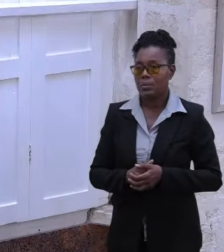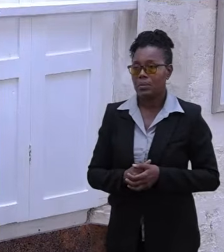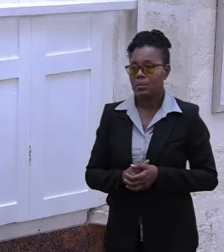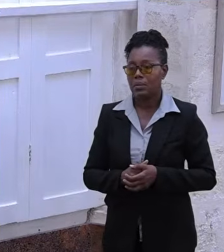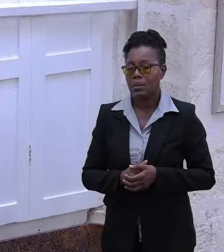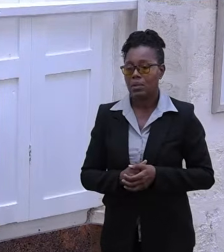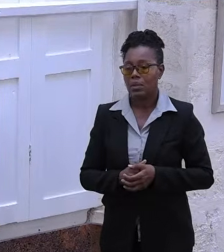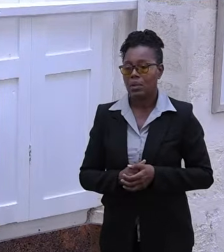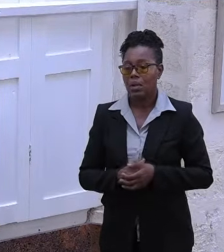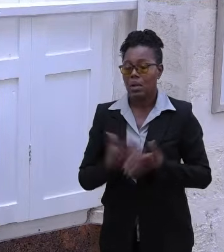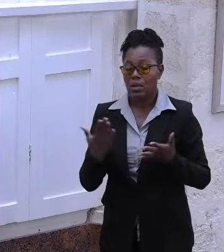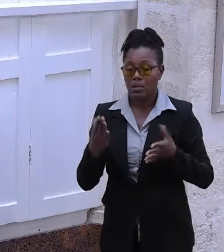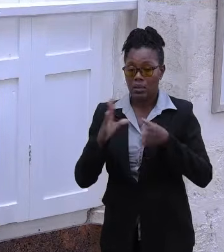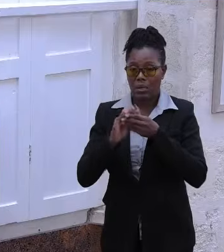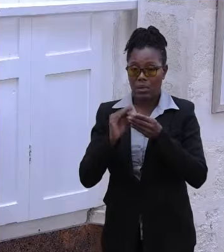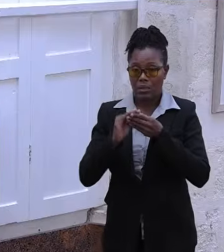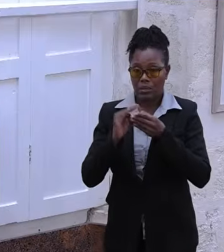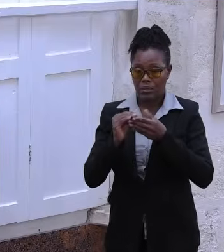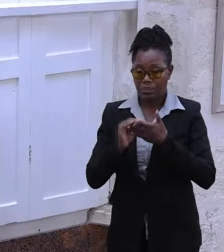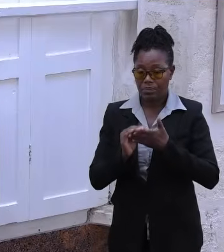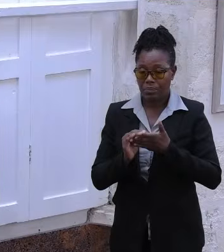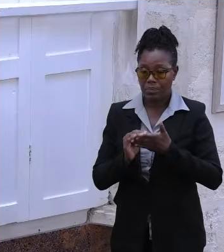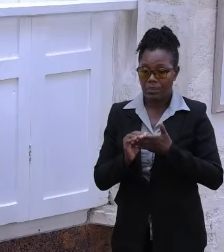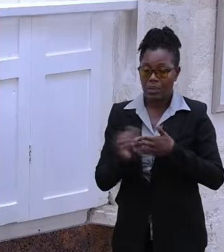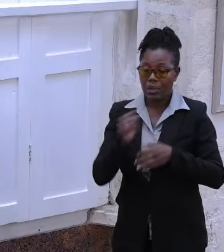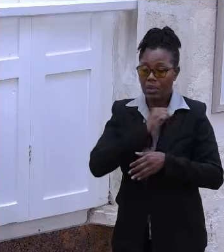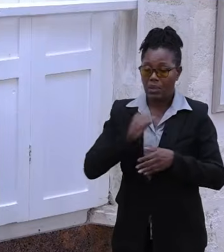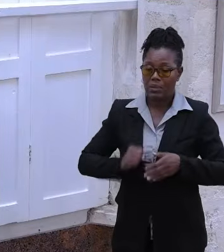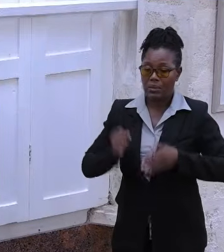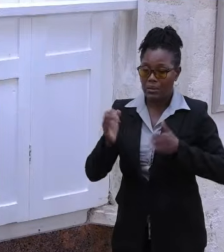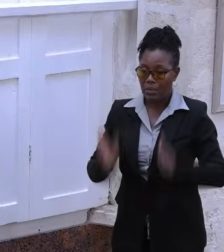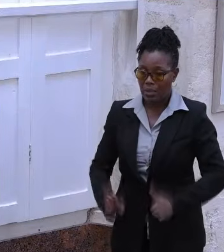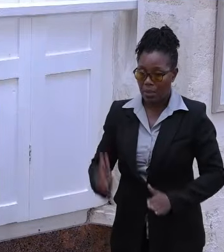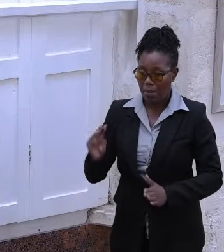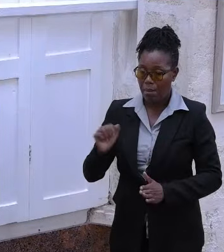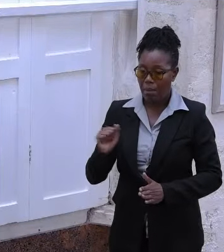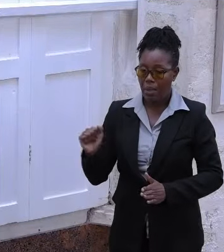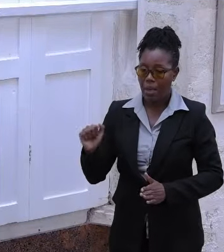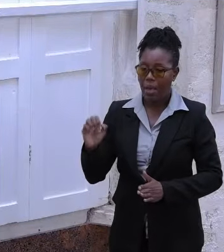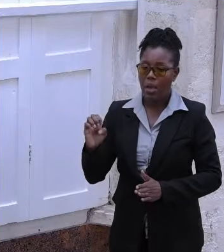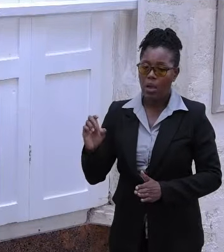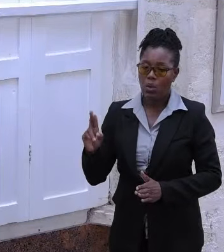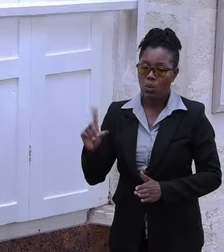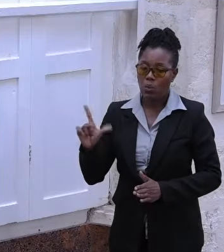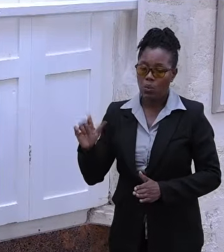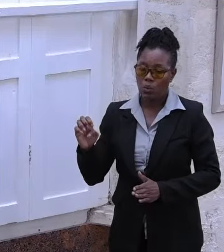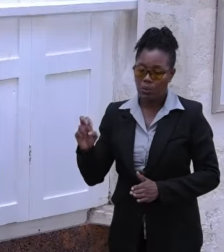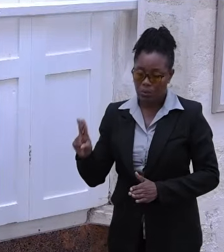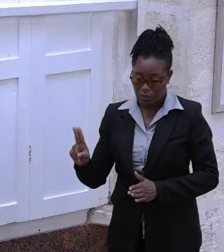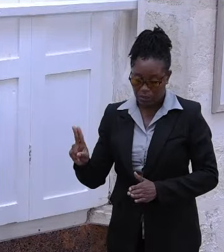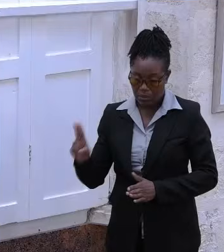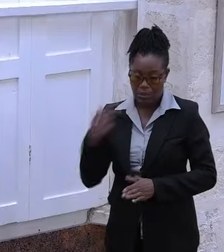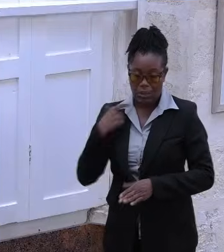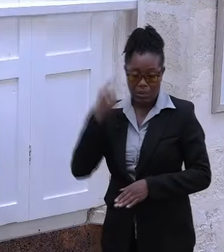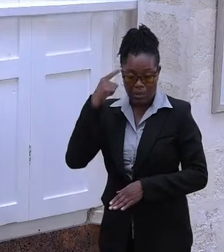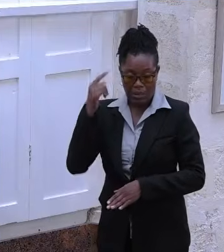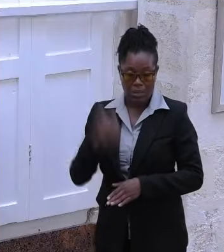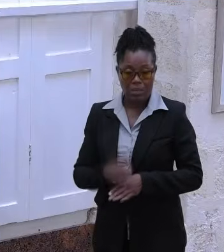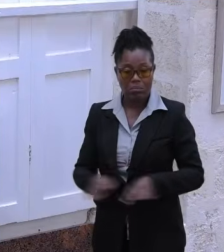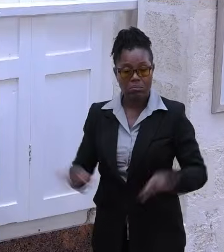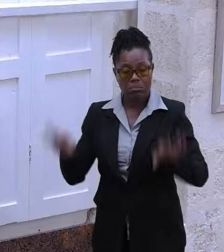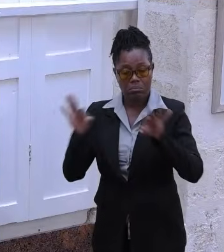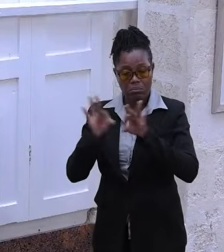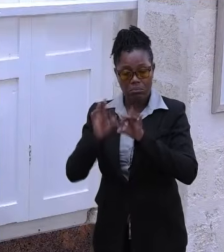sentiments of Senator Mallalieu, because I think that a pertinent question about the citizenship by